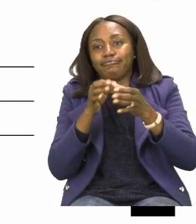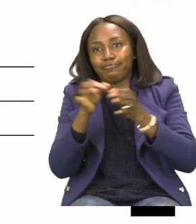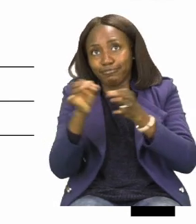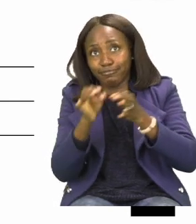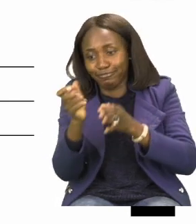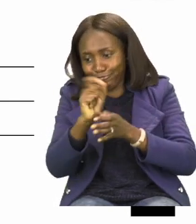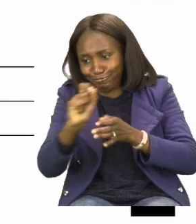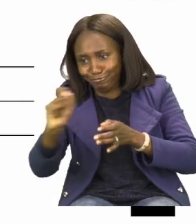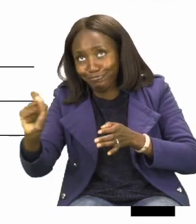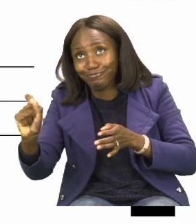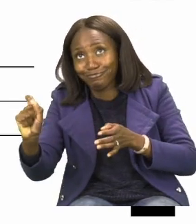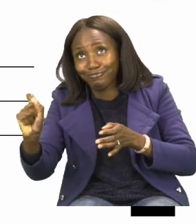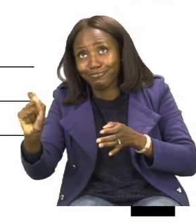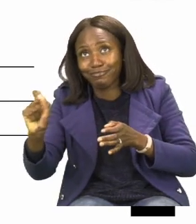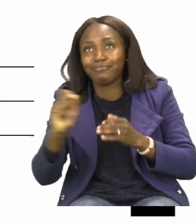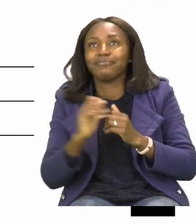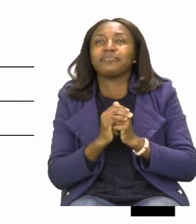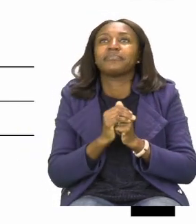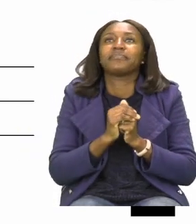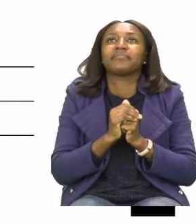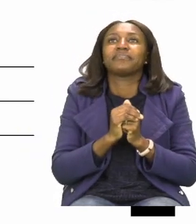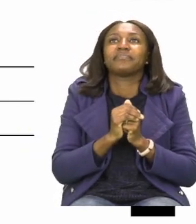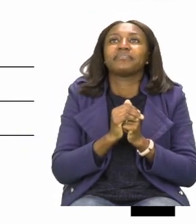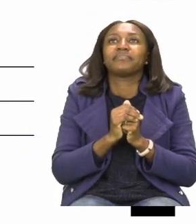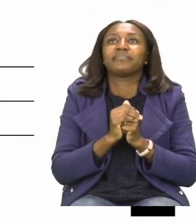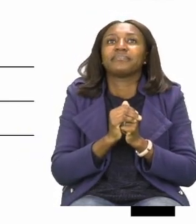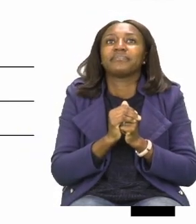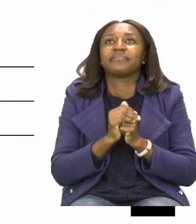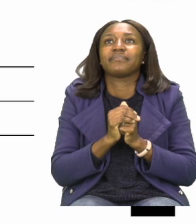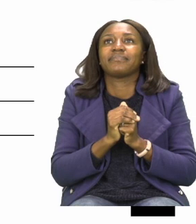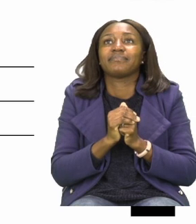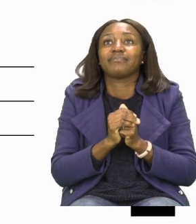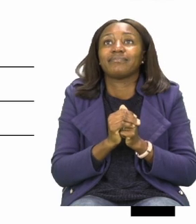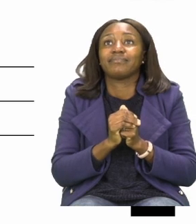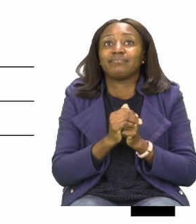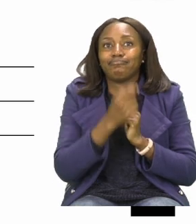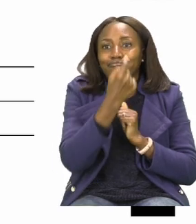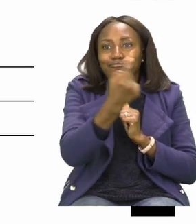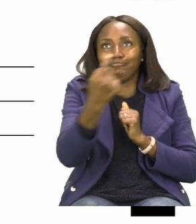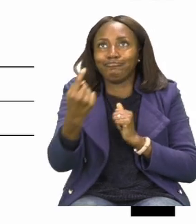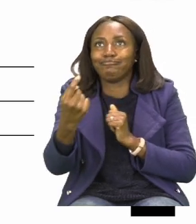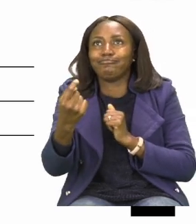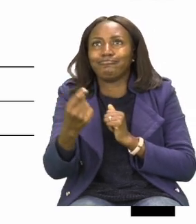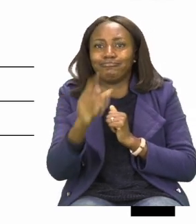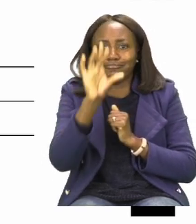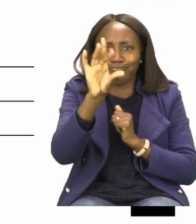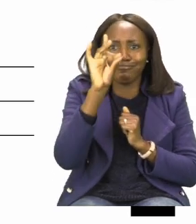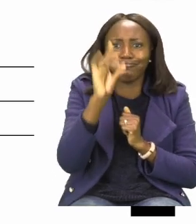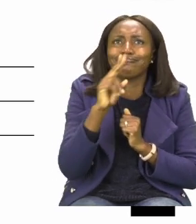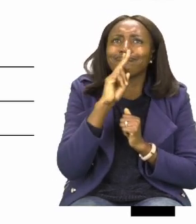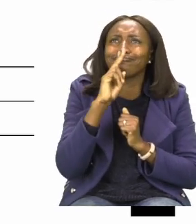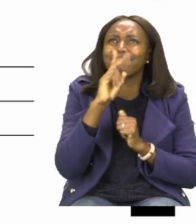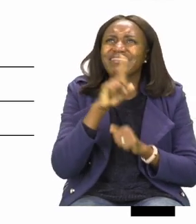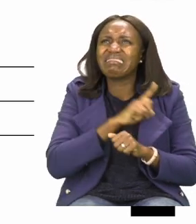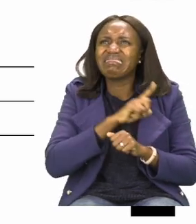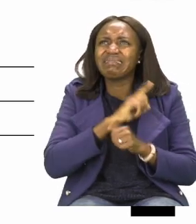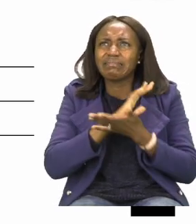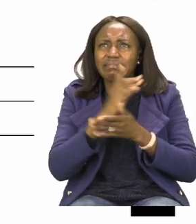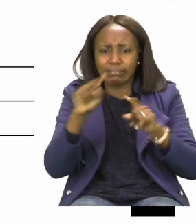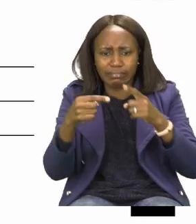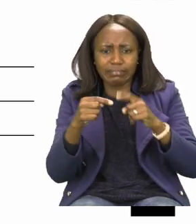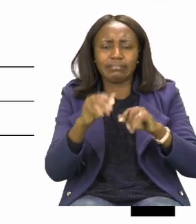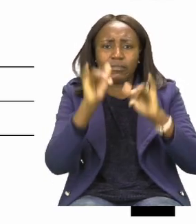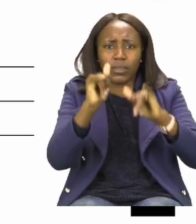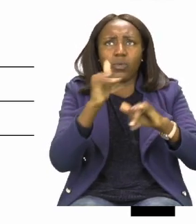because. So for number 3, it is up to you to find out why some things float. And